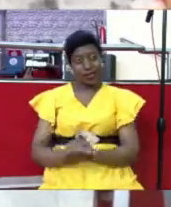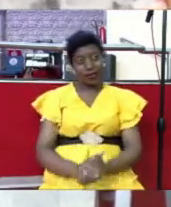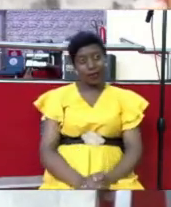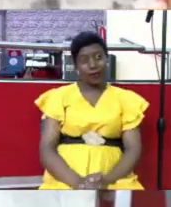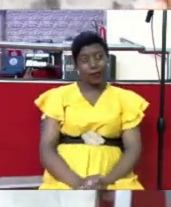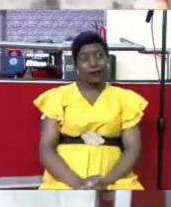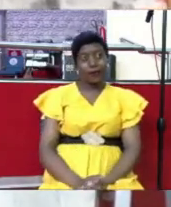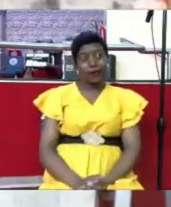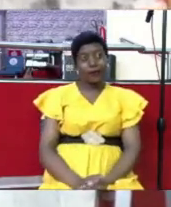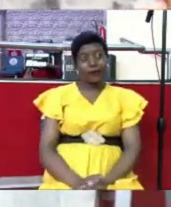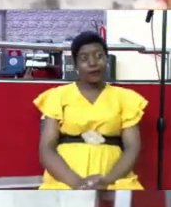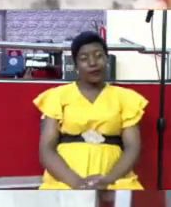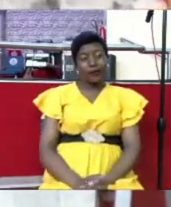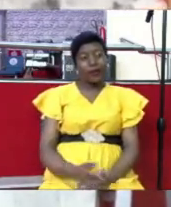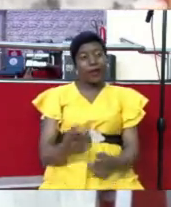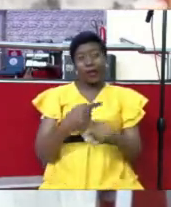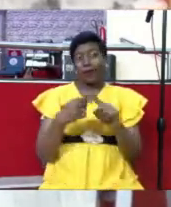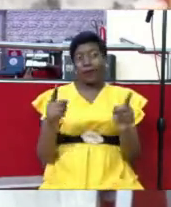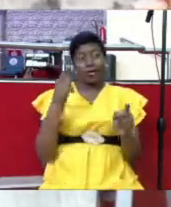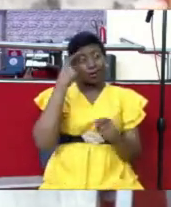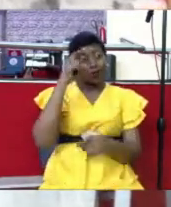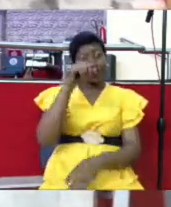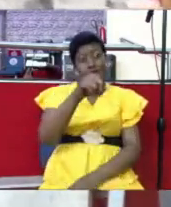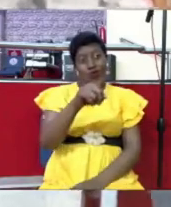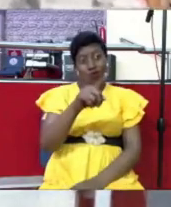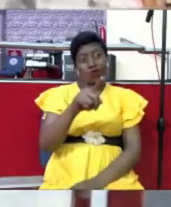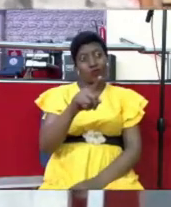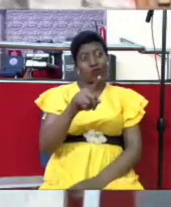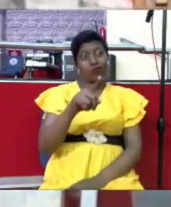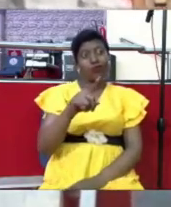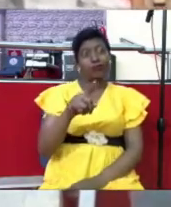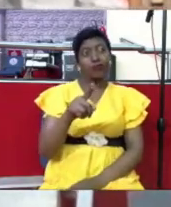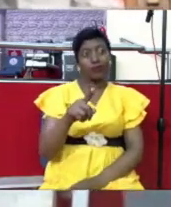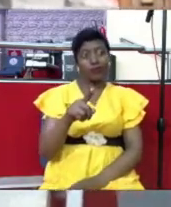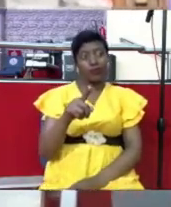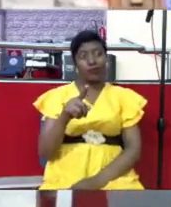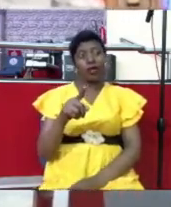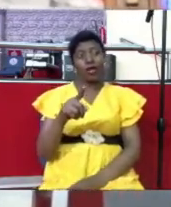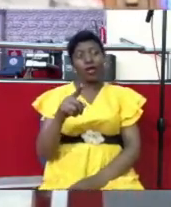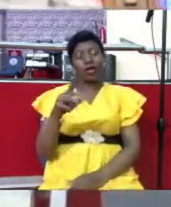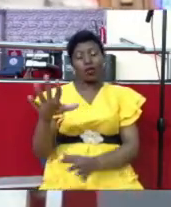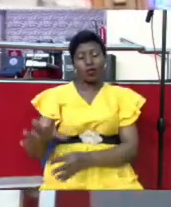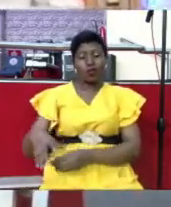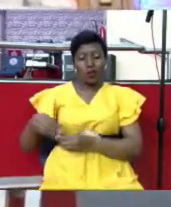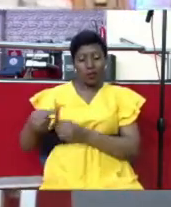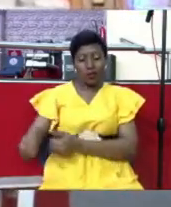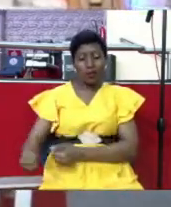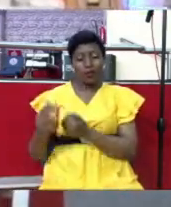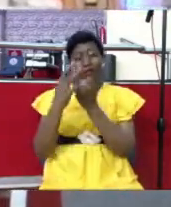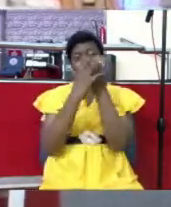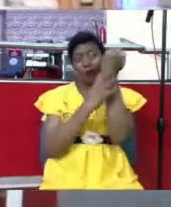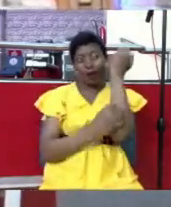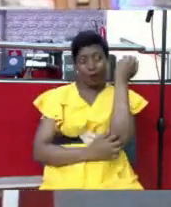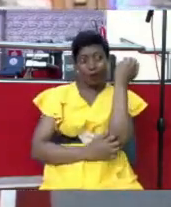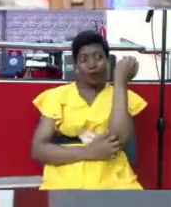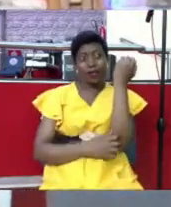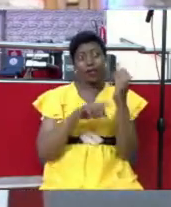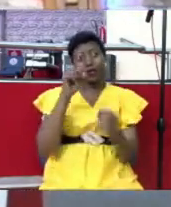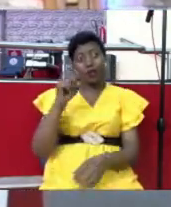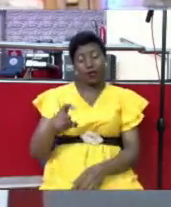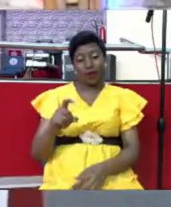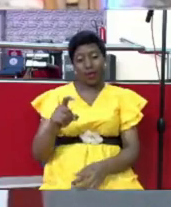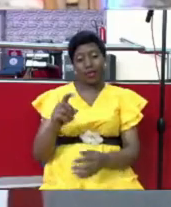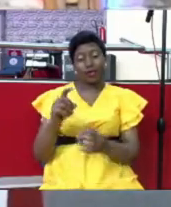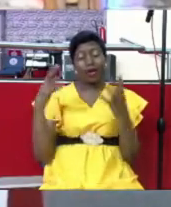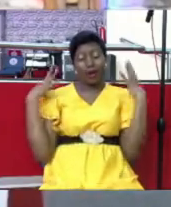mikakati iliyo ya kiungu. But for you to get out of poverty, you give and then you put into practice that idea that has